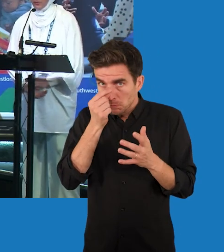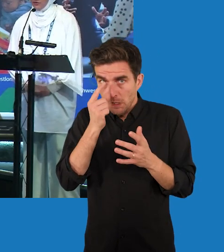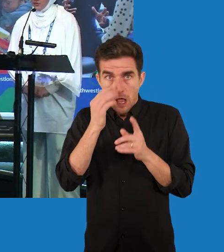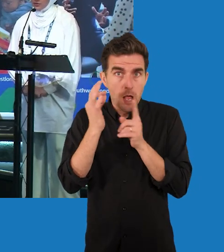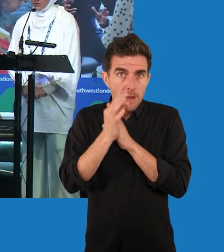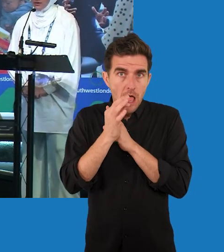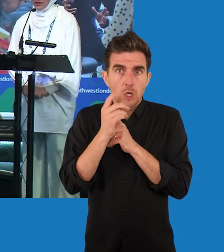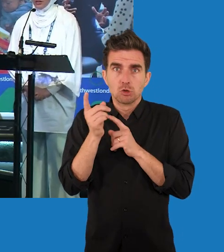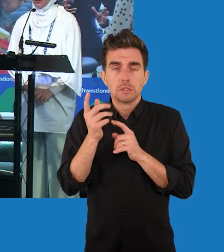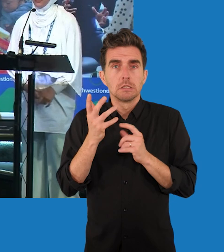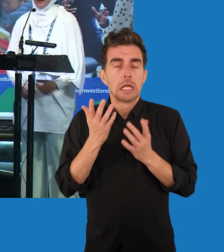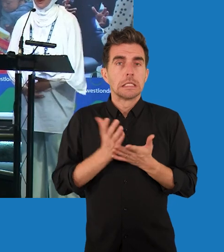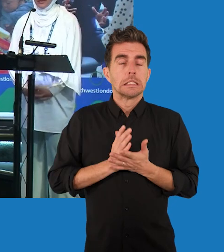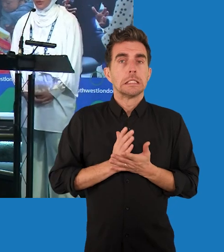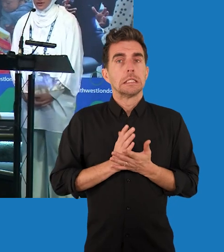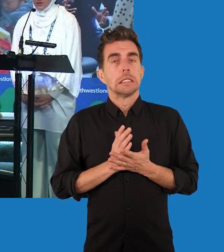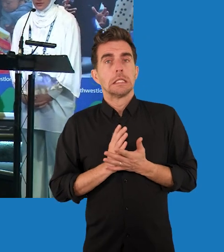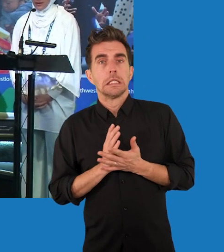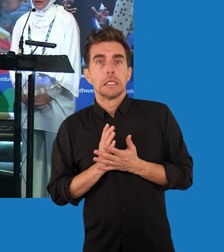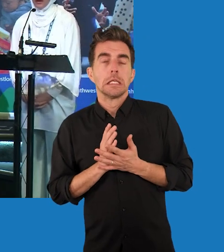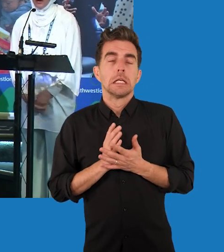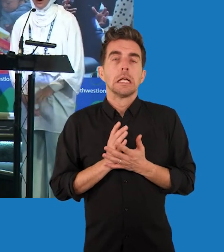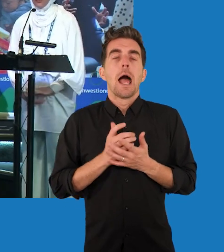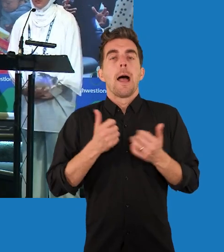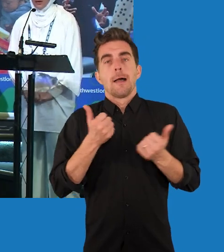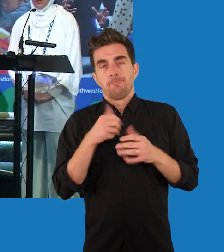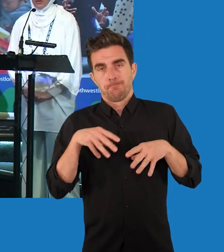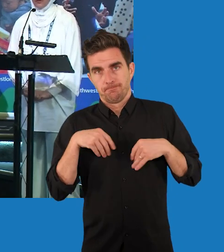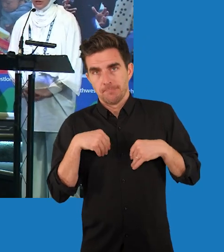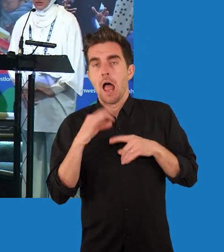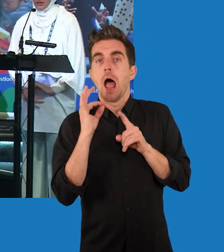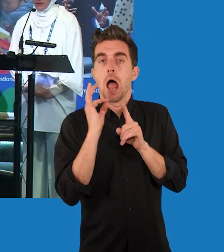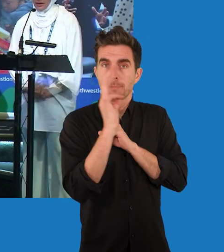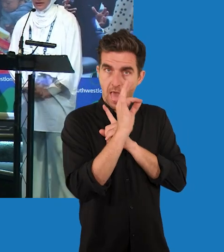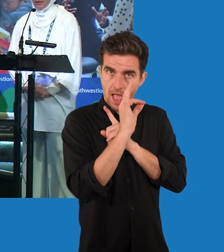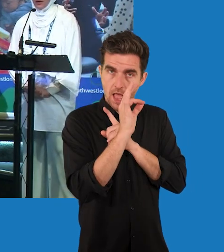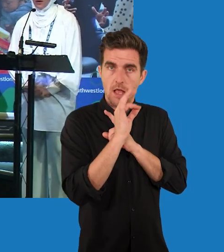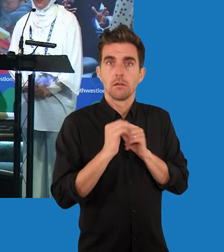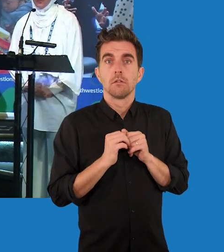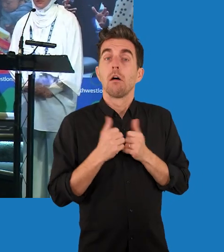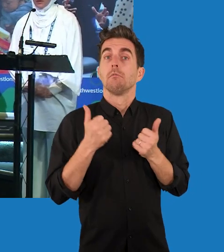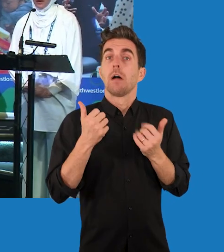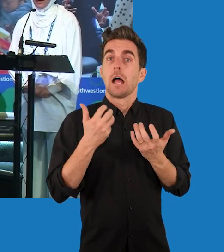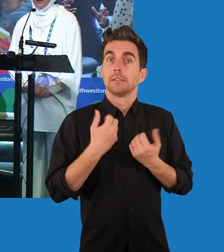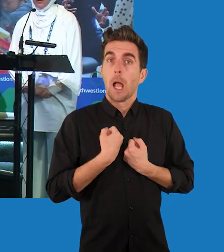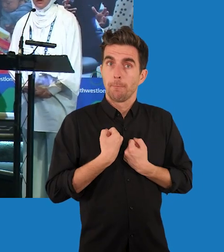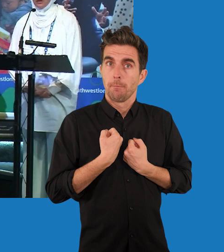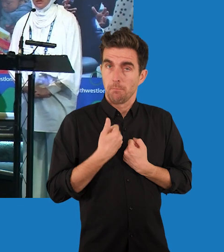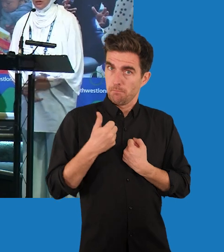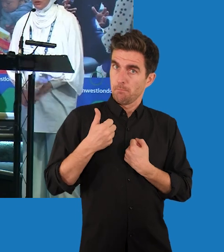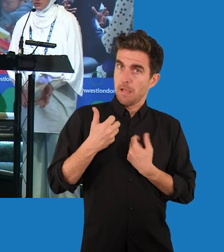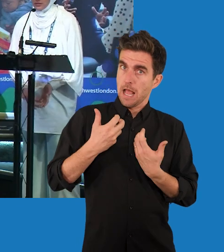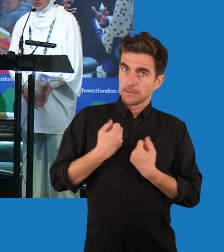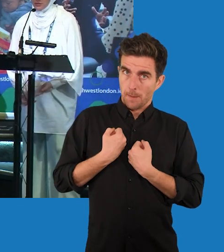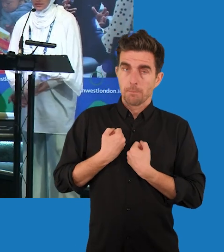didn't you apply for universal credit? And she was really apprehensive about doing that. But after a while, she eventually applied, and